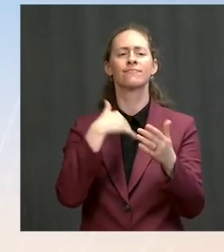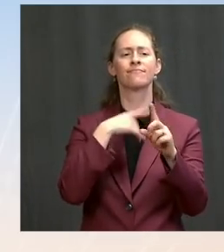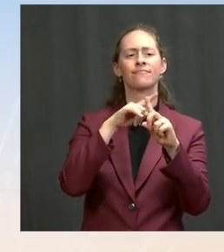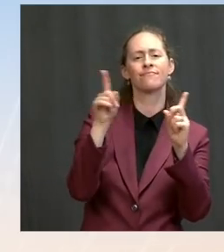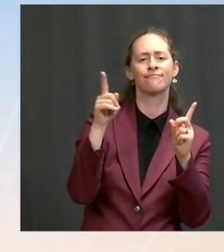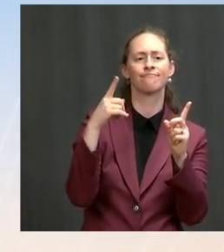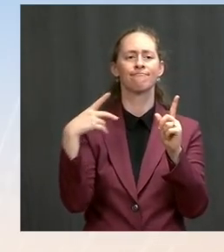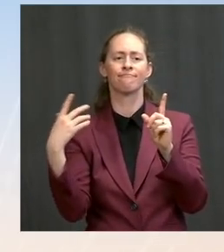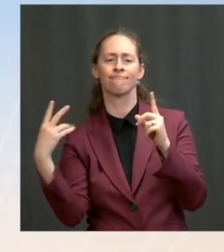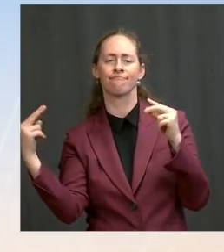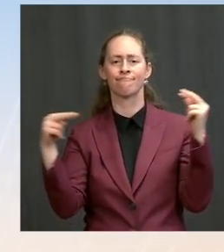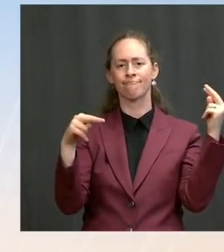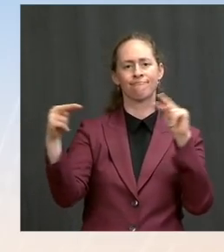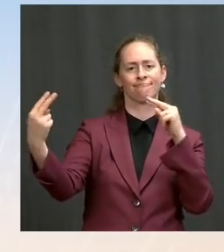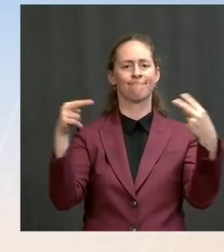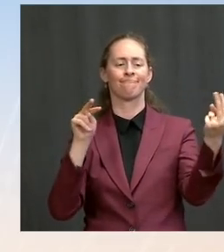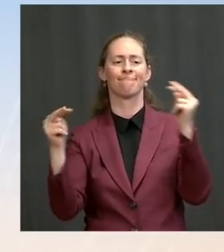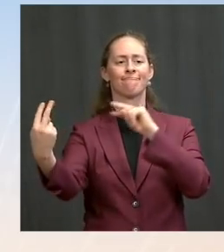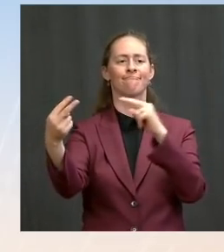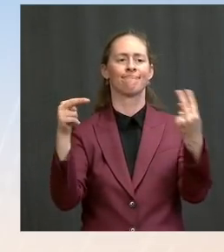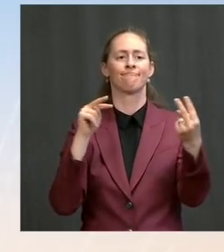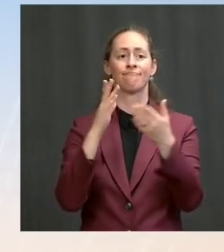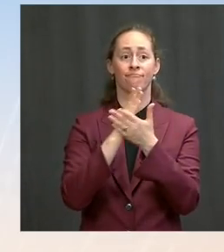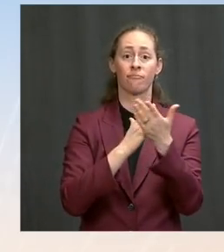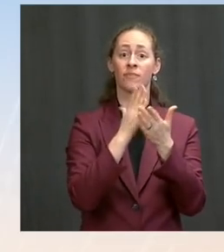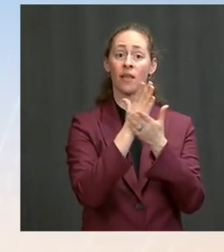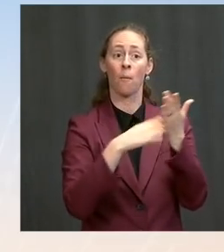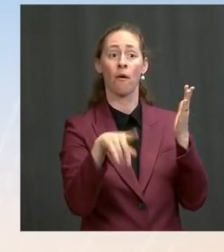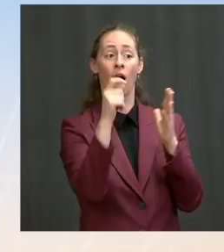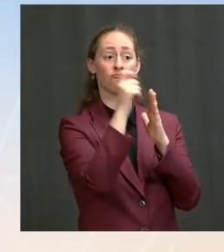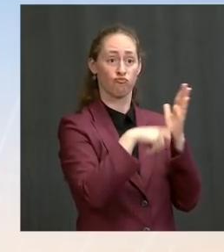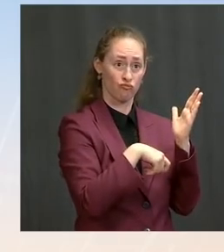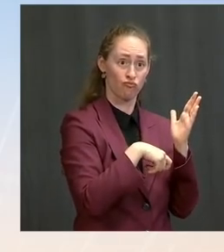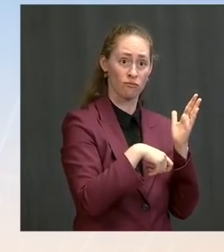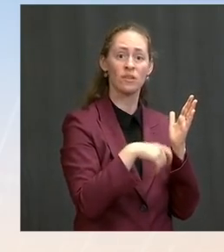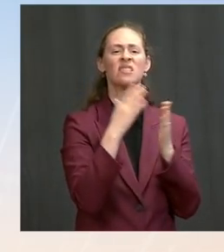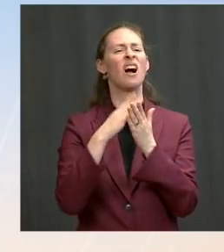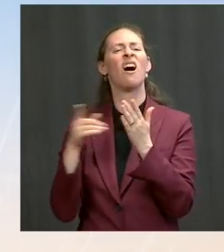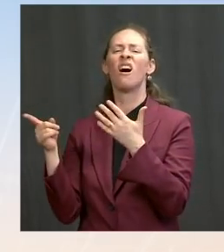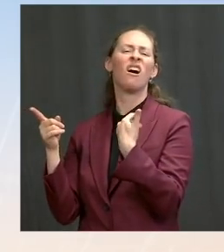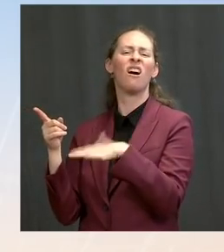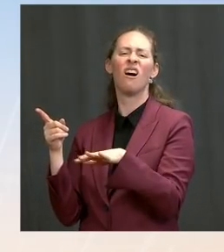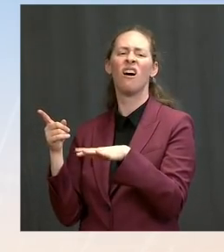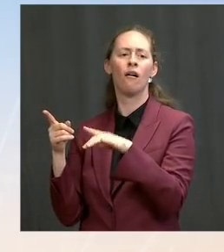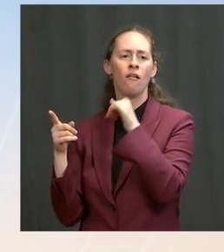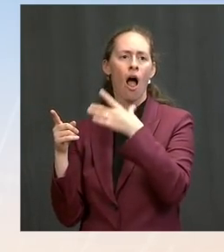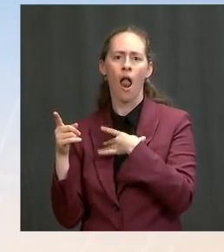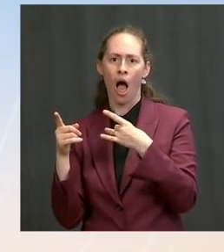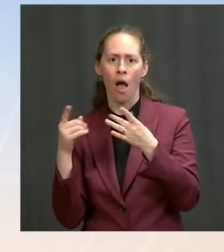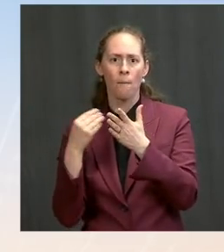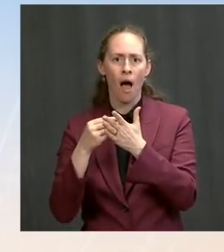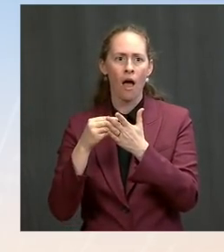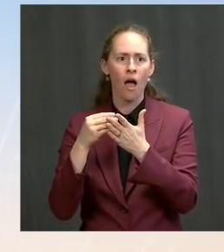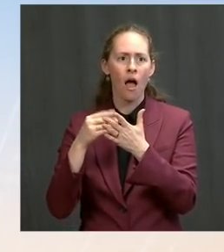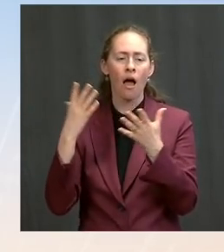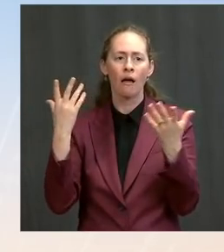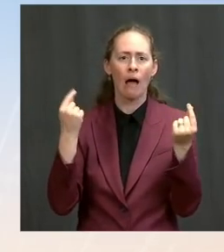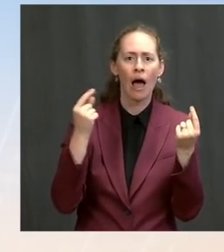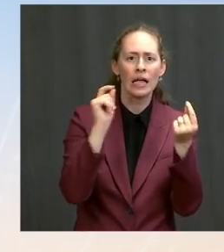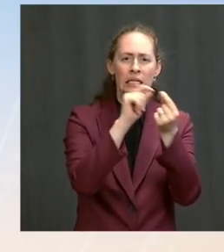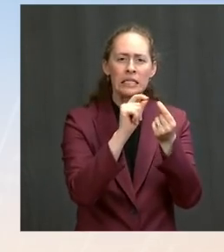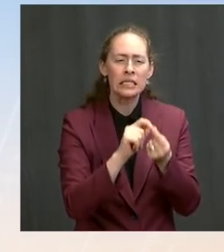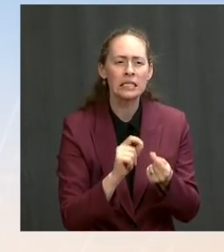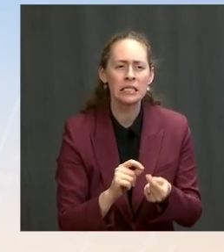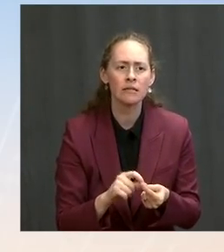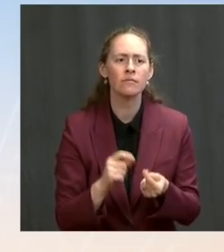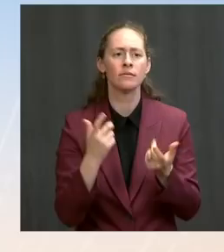of members, some who are writing the legislation, some who may not feel comfortable with the size or components of packages. That's what's going to happen over the next couple of